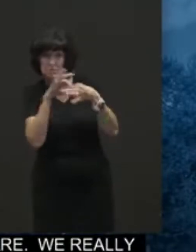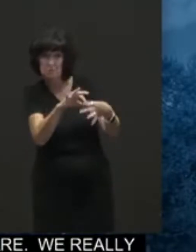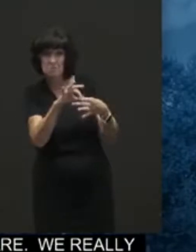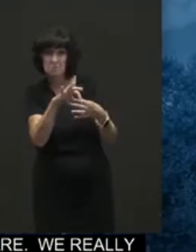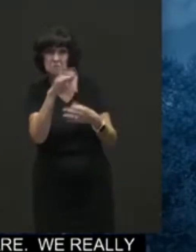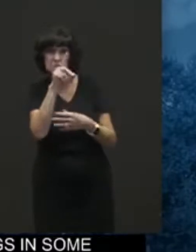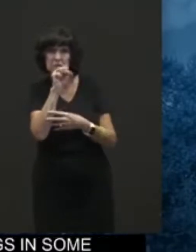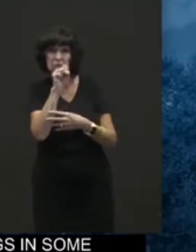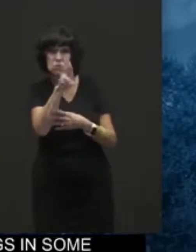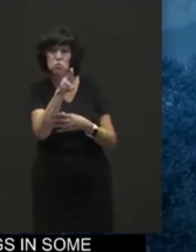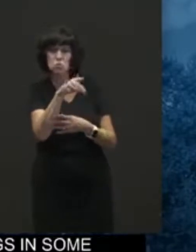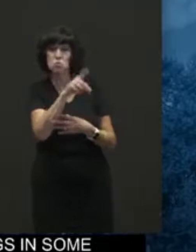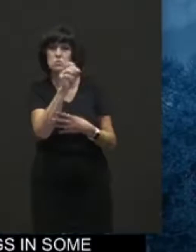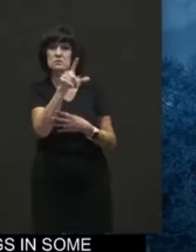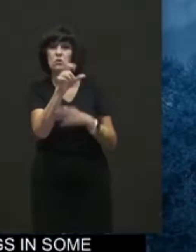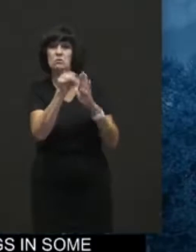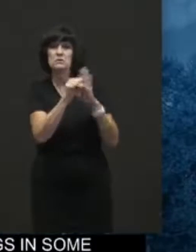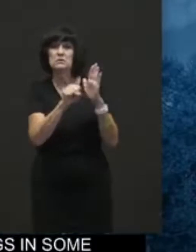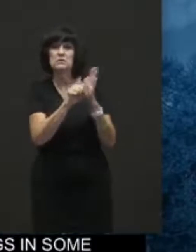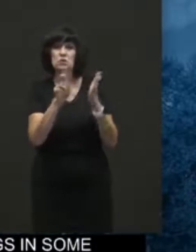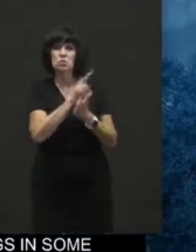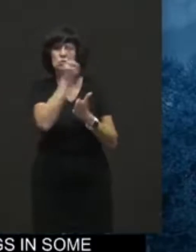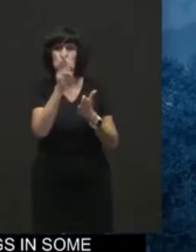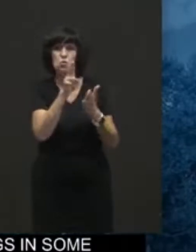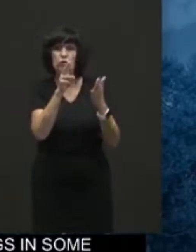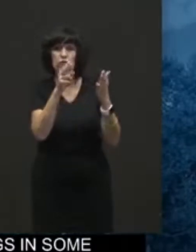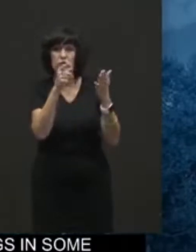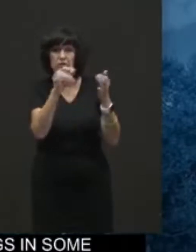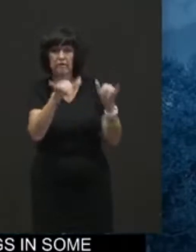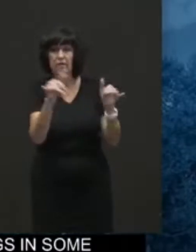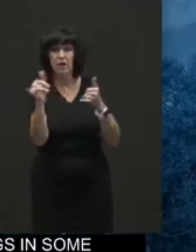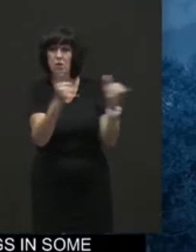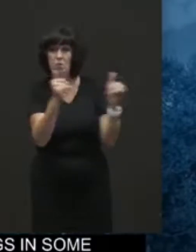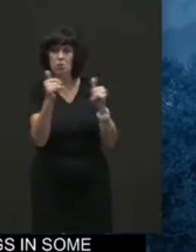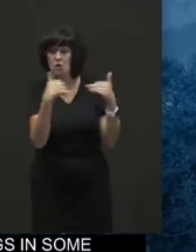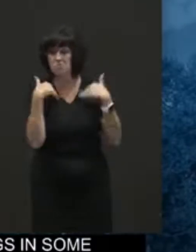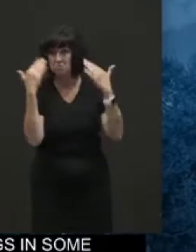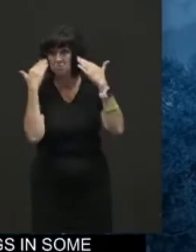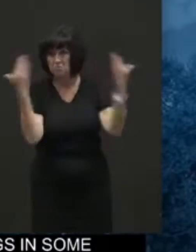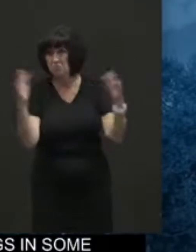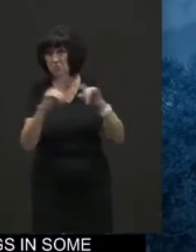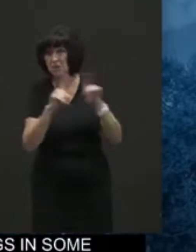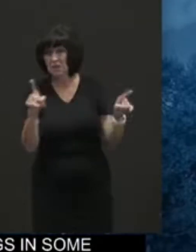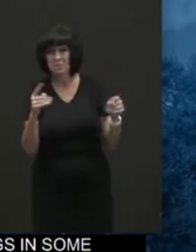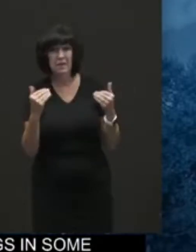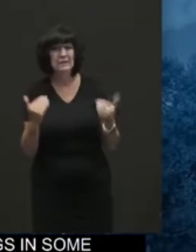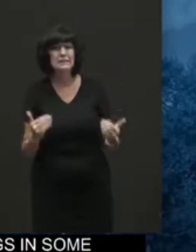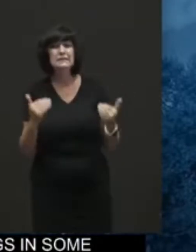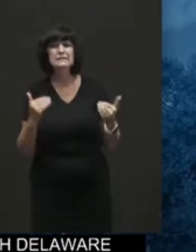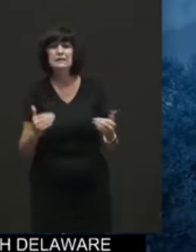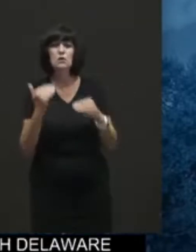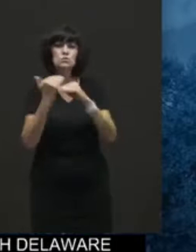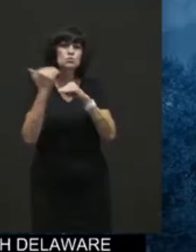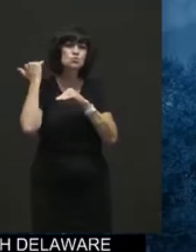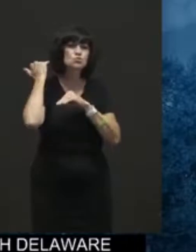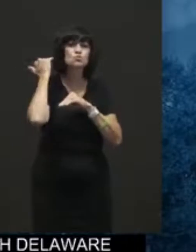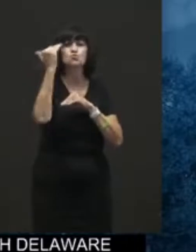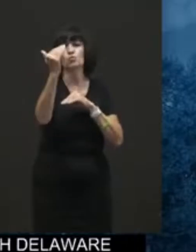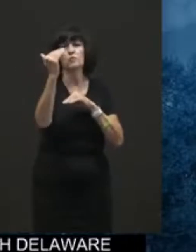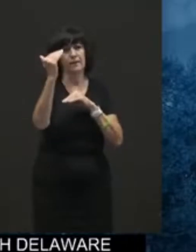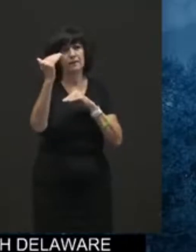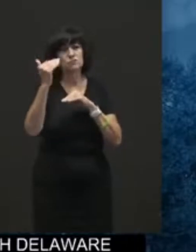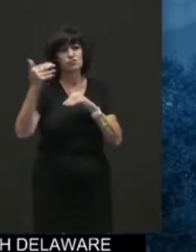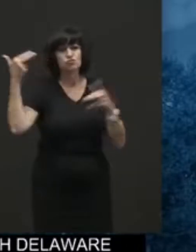I don't know. But what I do know is that we have an epidemic of shootings in our state, and we need